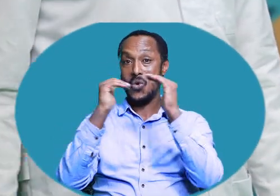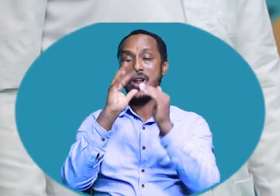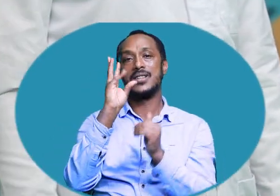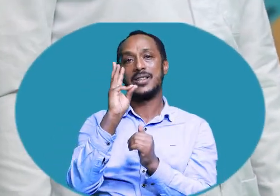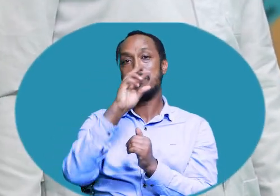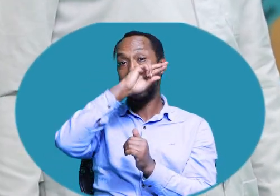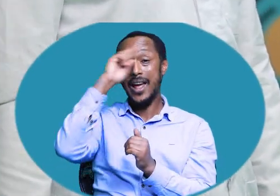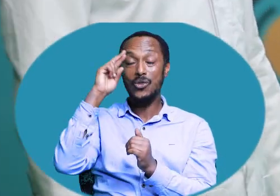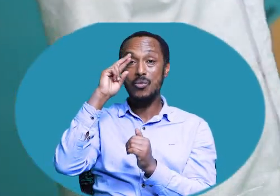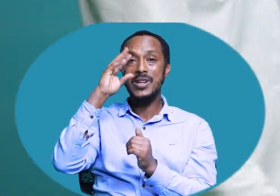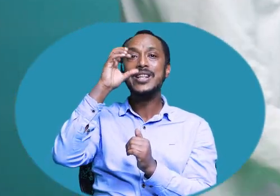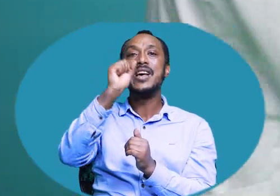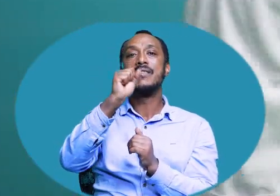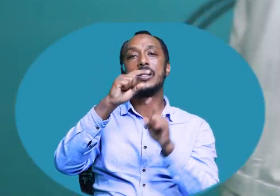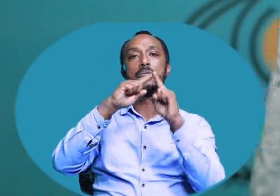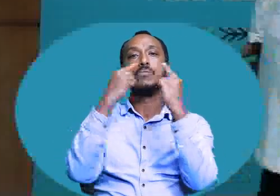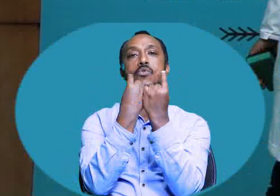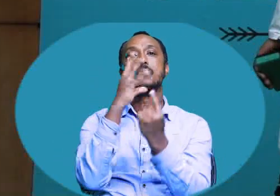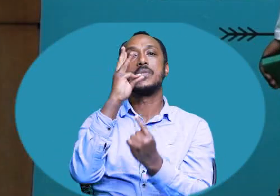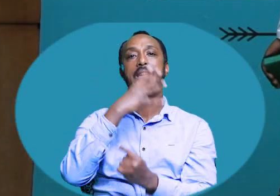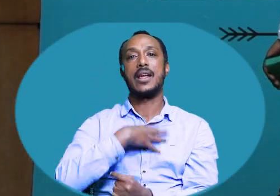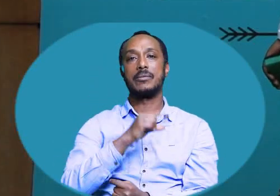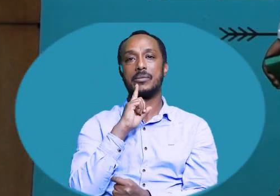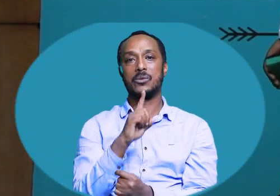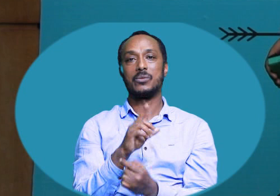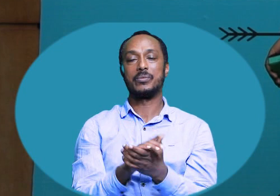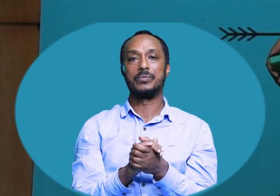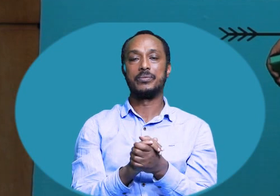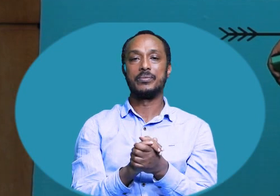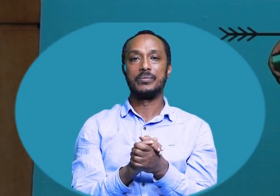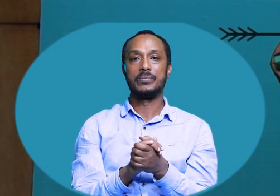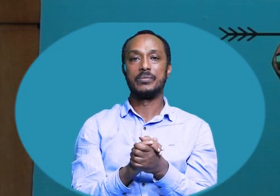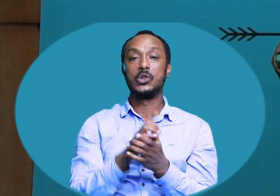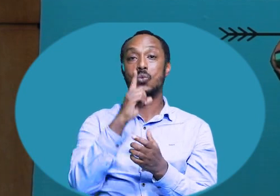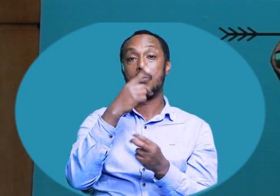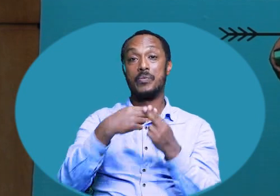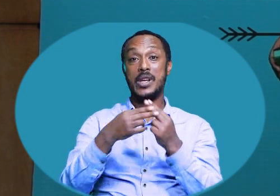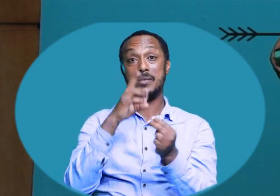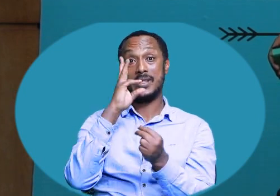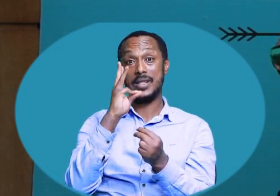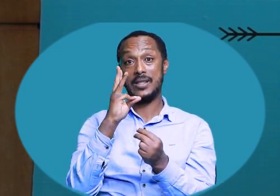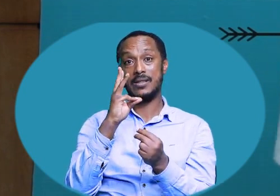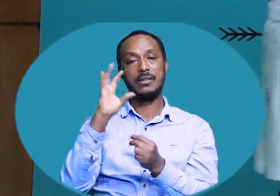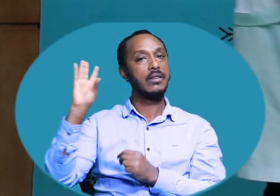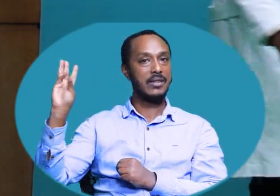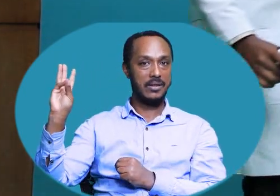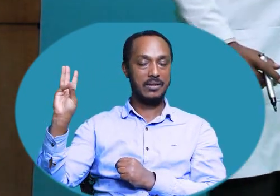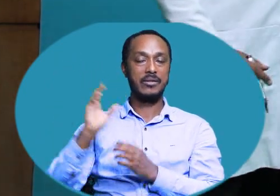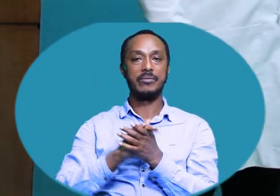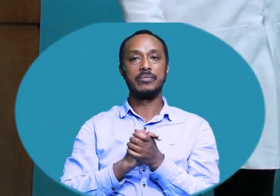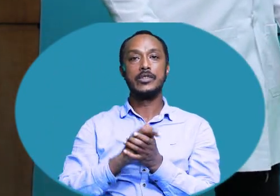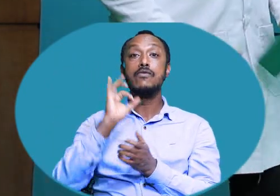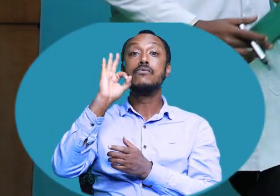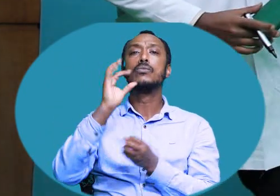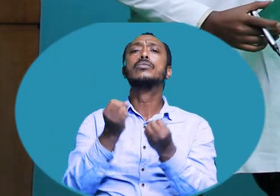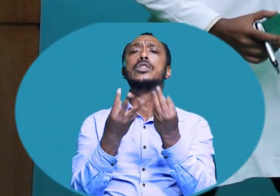SF4. In this case, sulfur 1 times 6, because